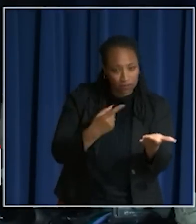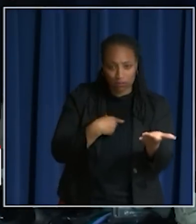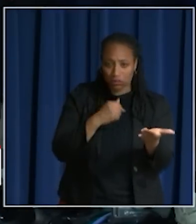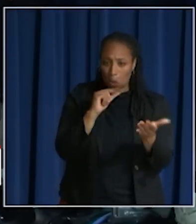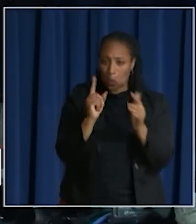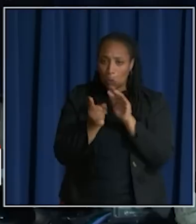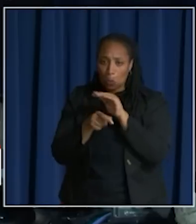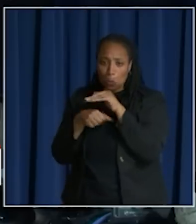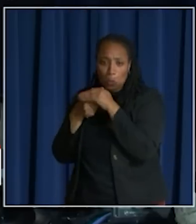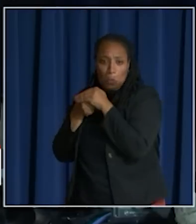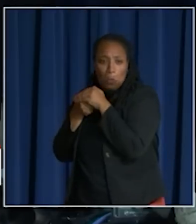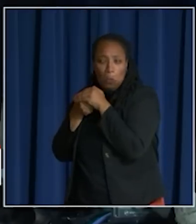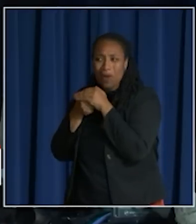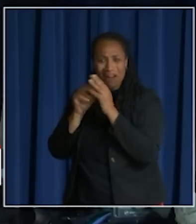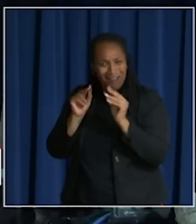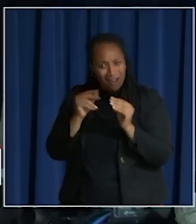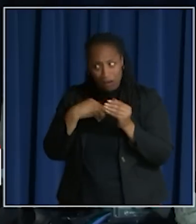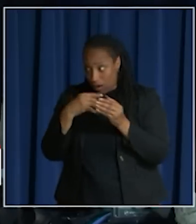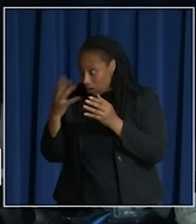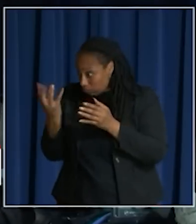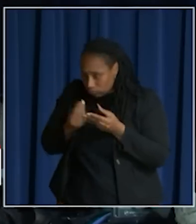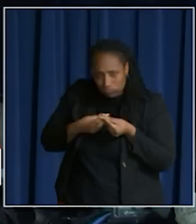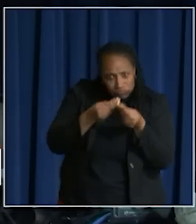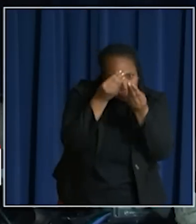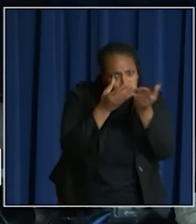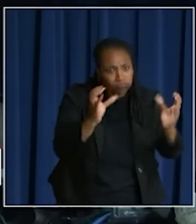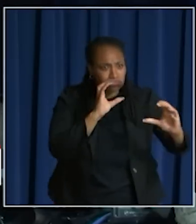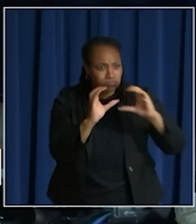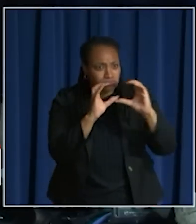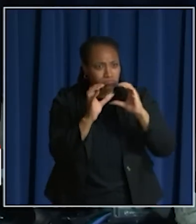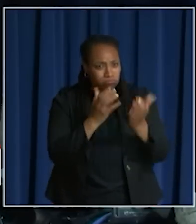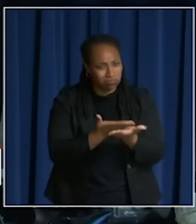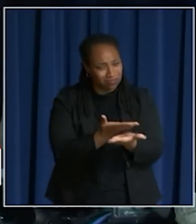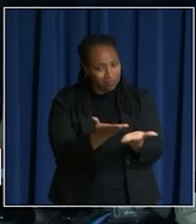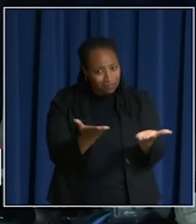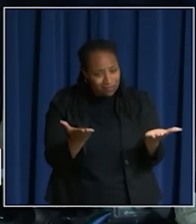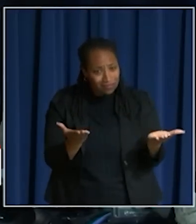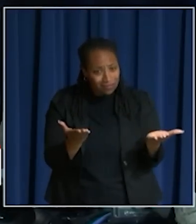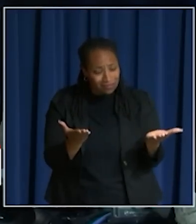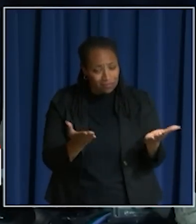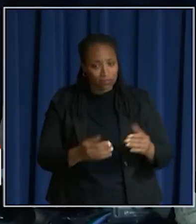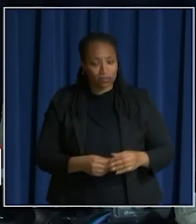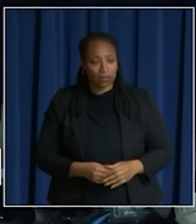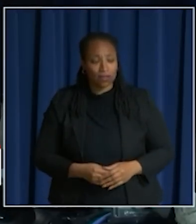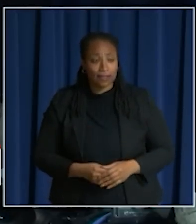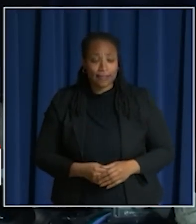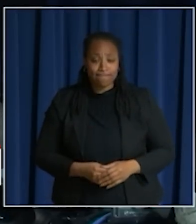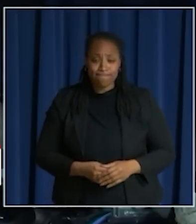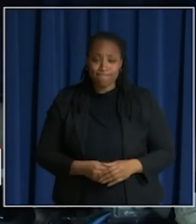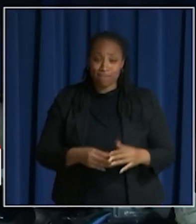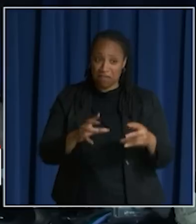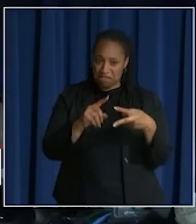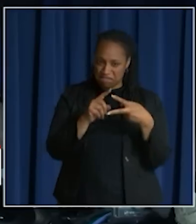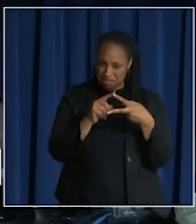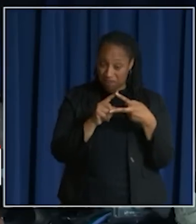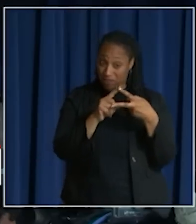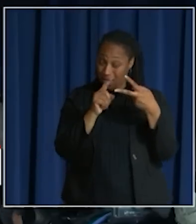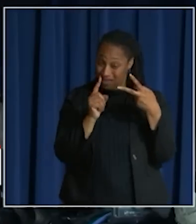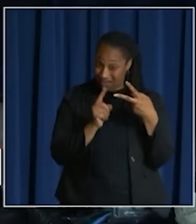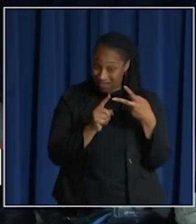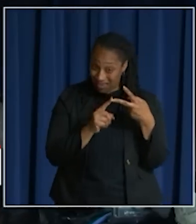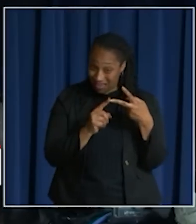not know that the request of MPD would be made. I believed that they